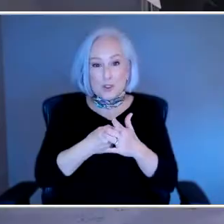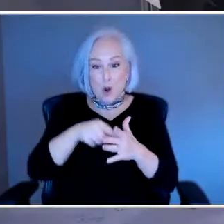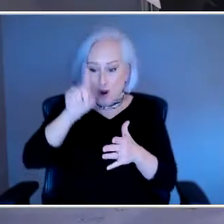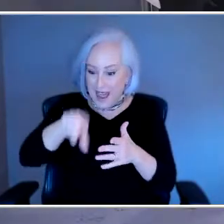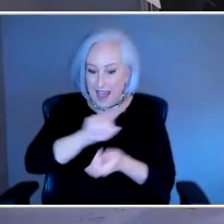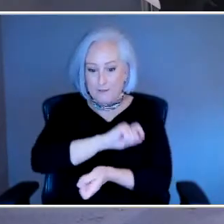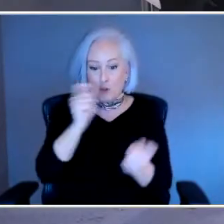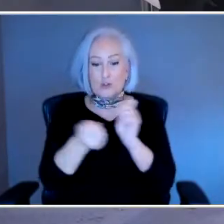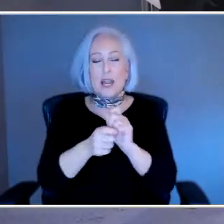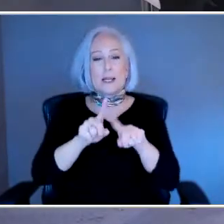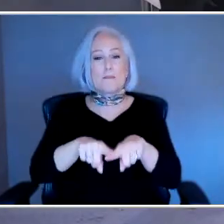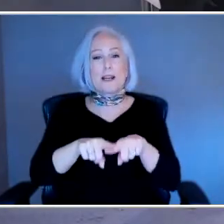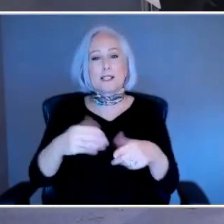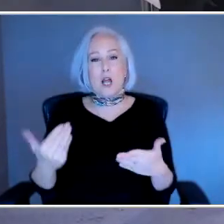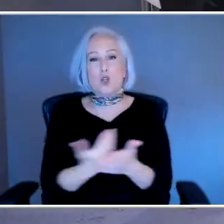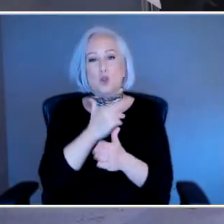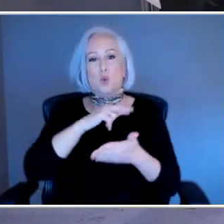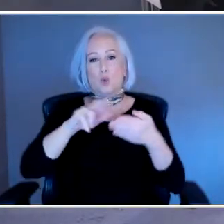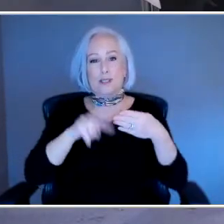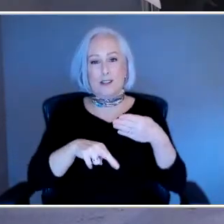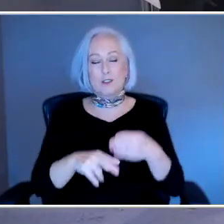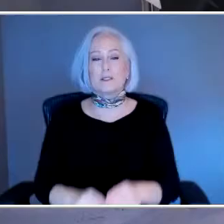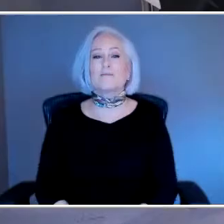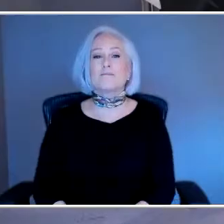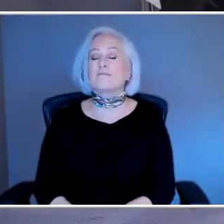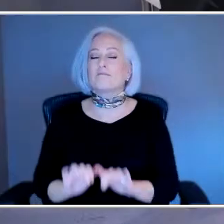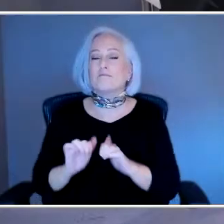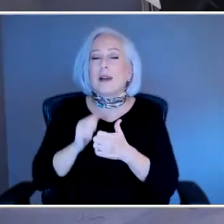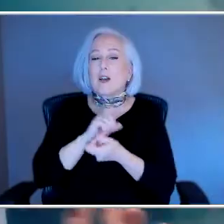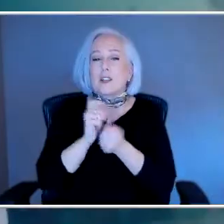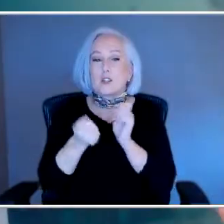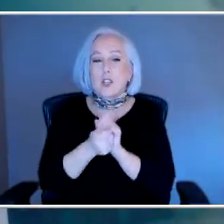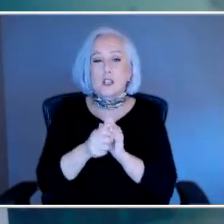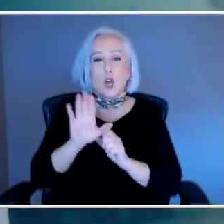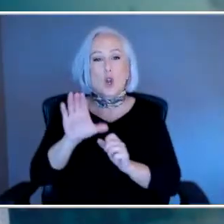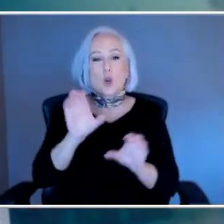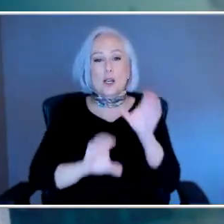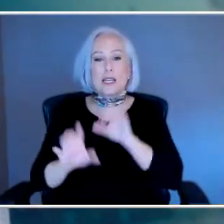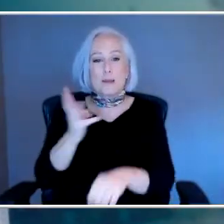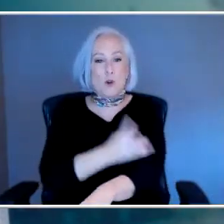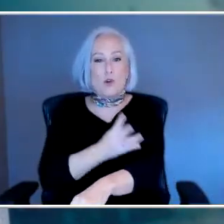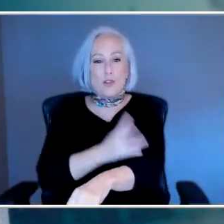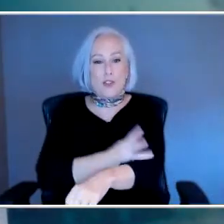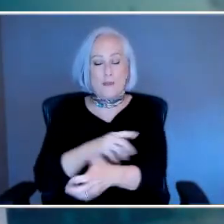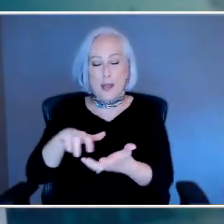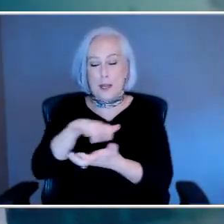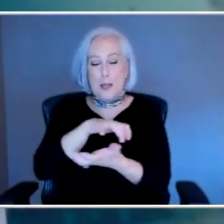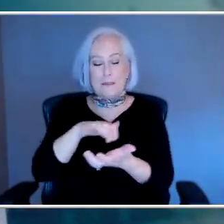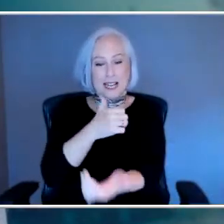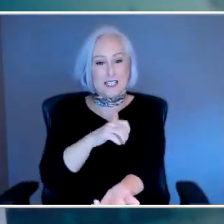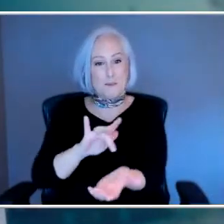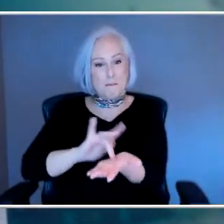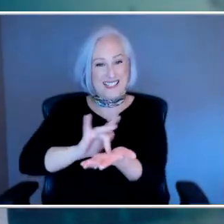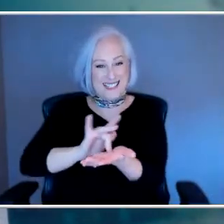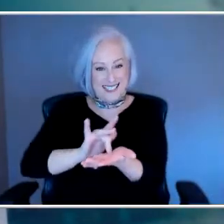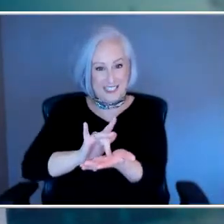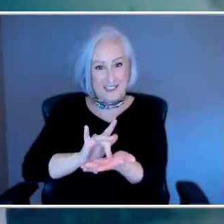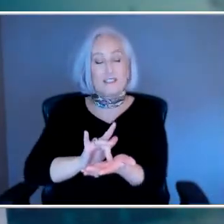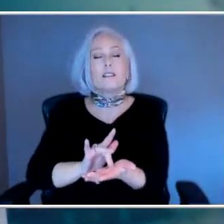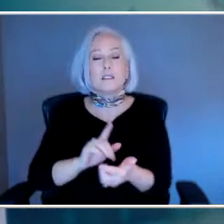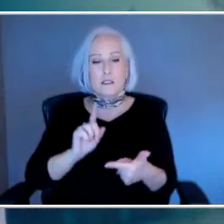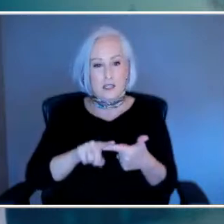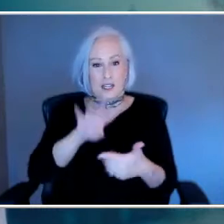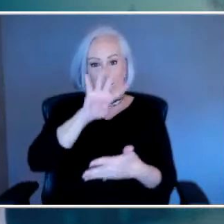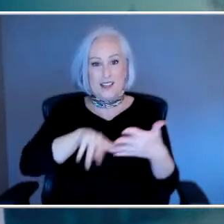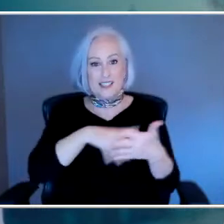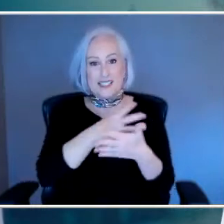Dr. O'Day, how did it change? It changed her chemotherapeutic combination of drugs that she was receiving. It changed the schedule of the drugs.